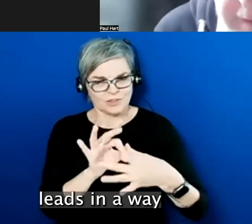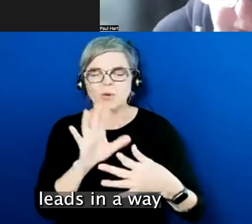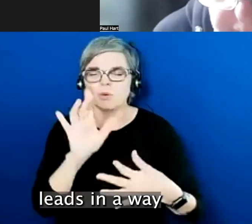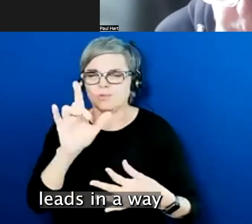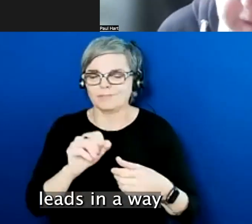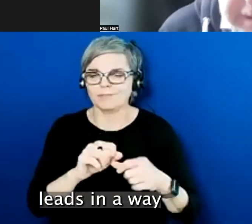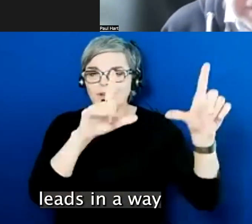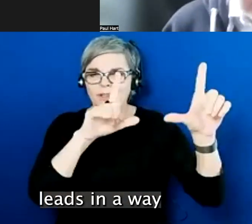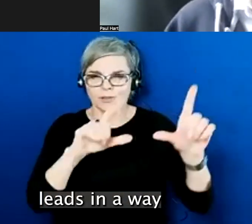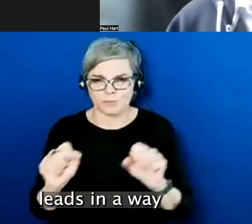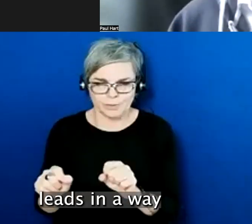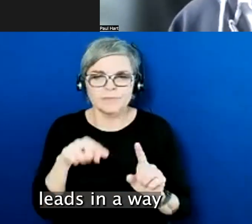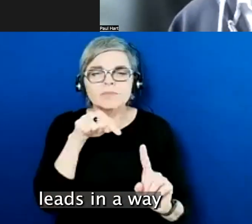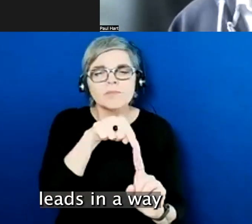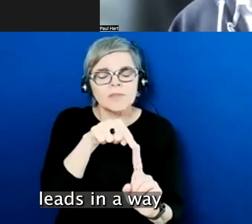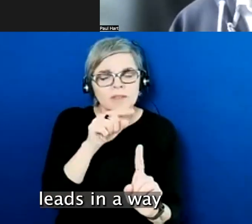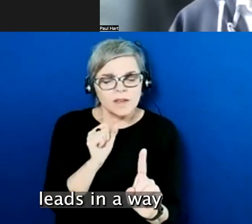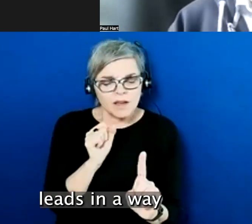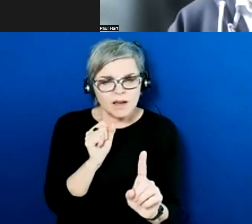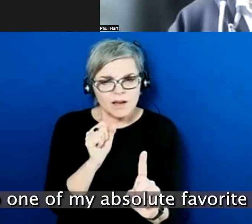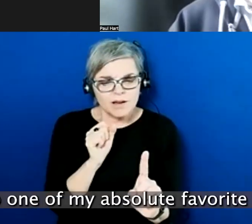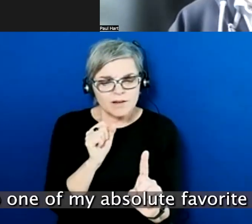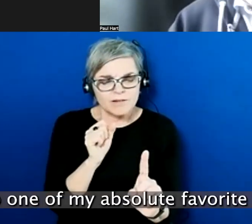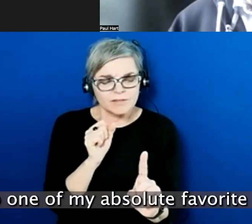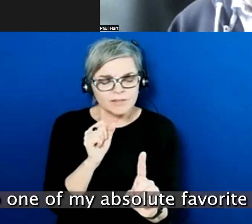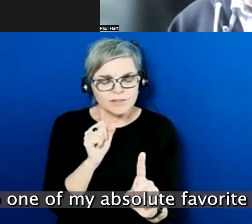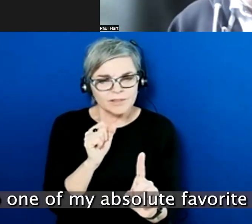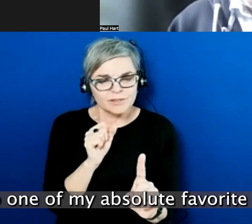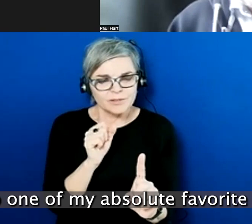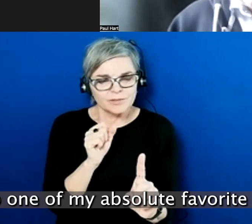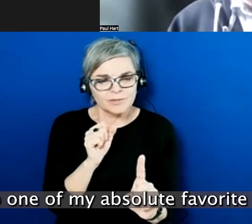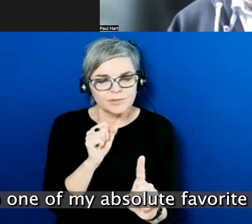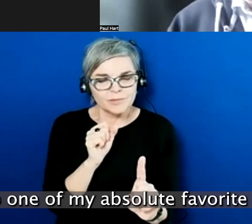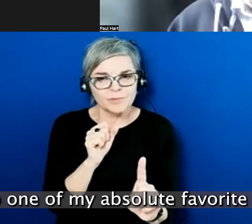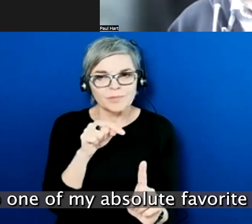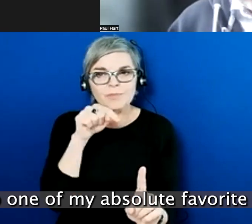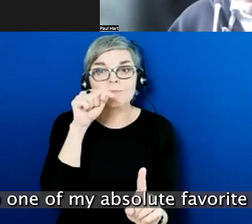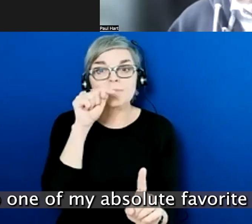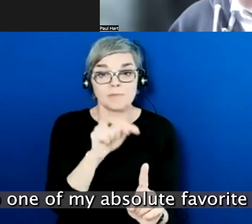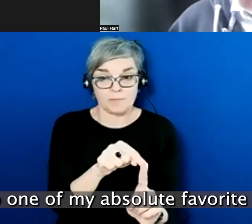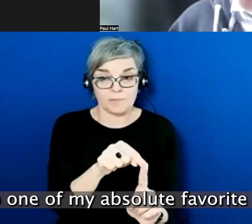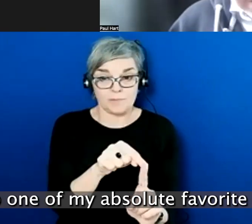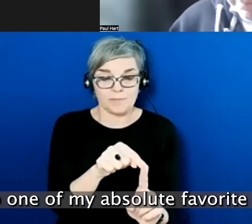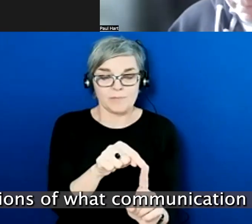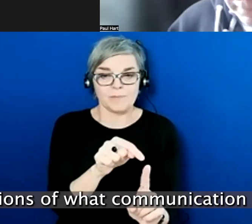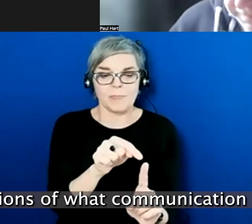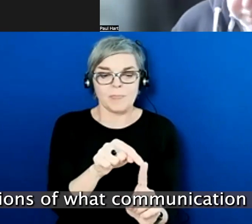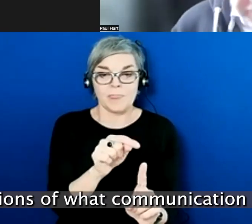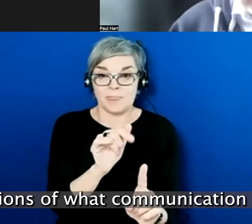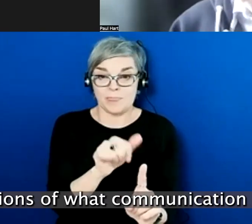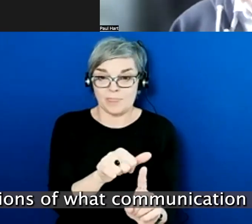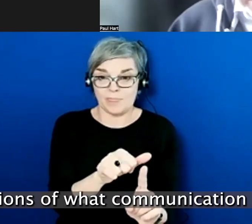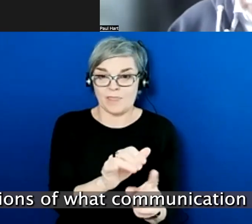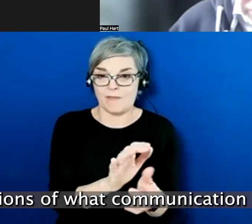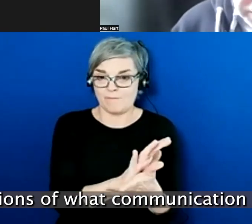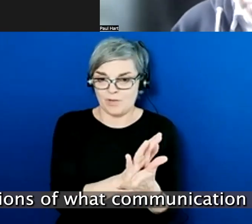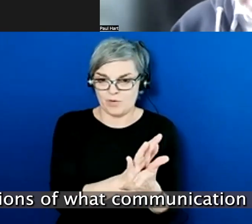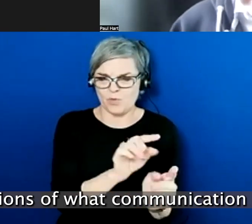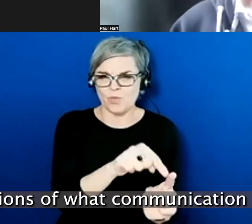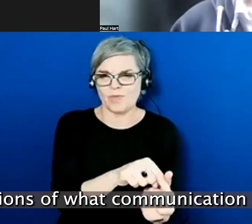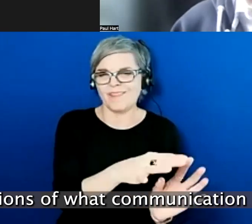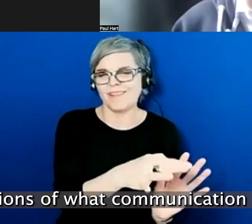leads in a way to a link to one of my absolute favorite descriptions of